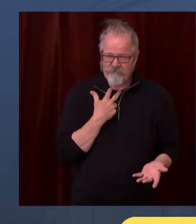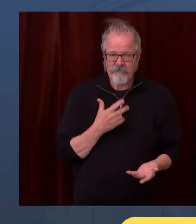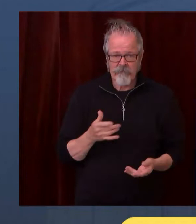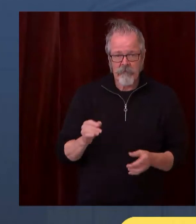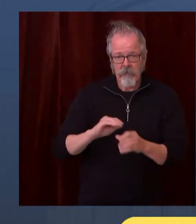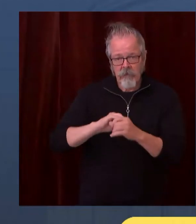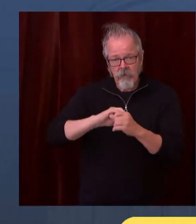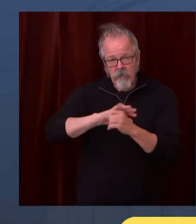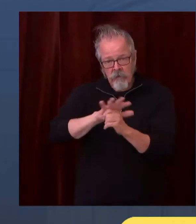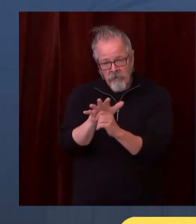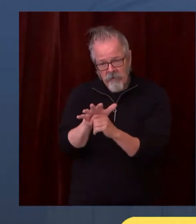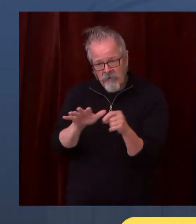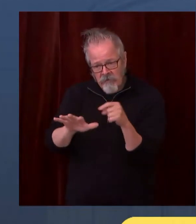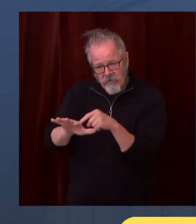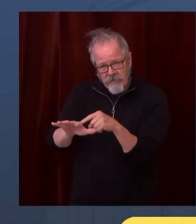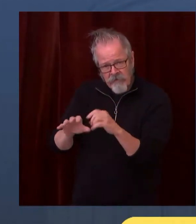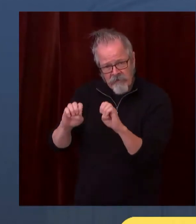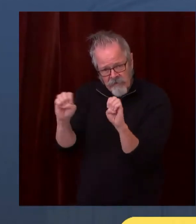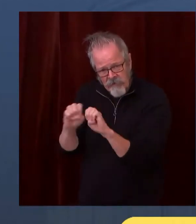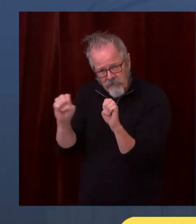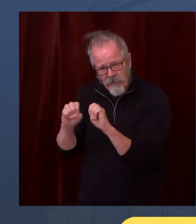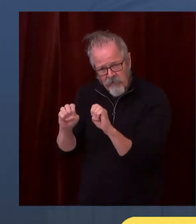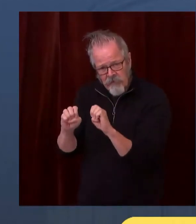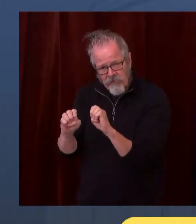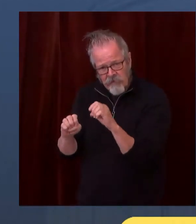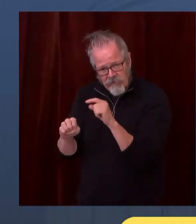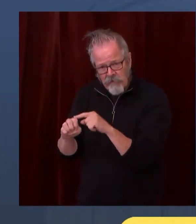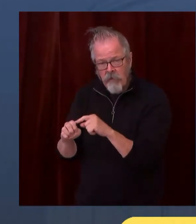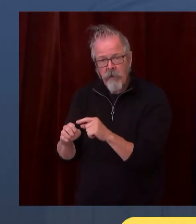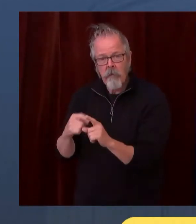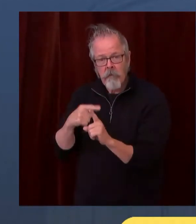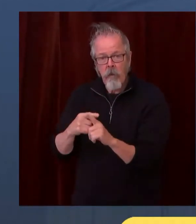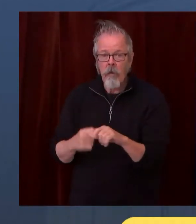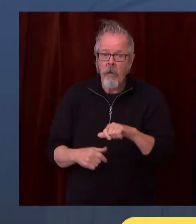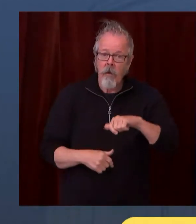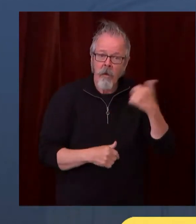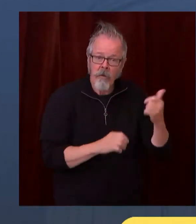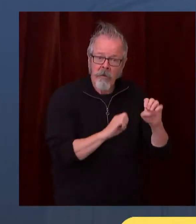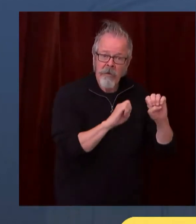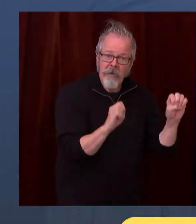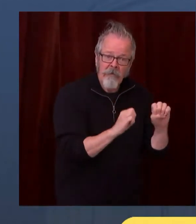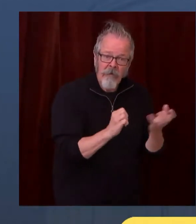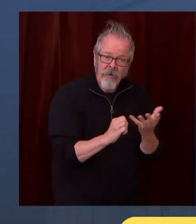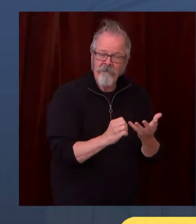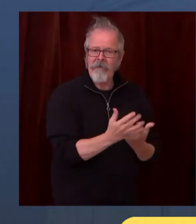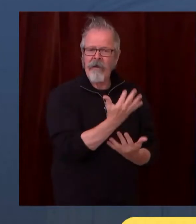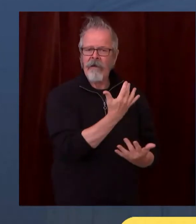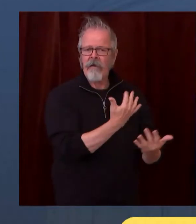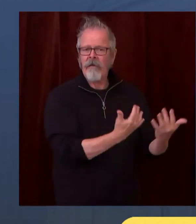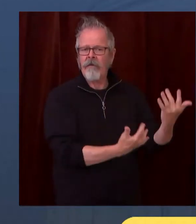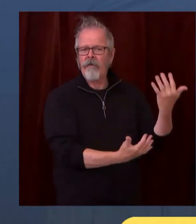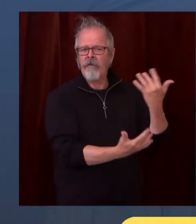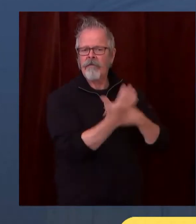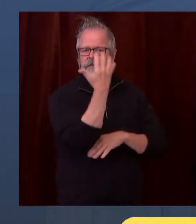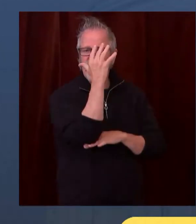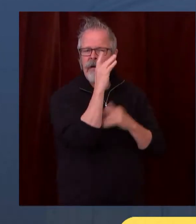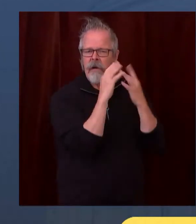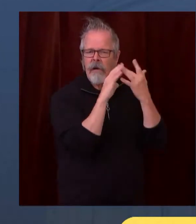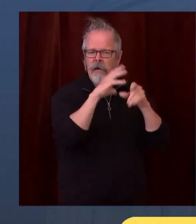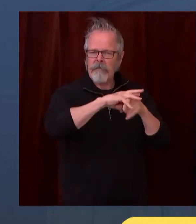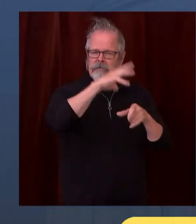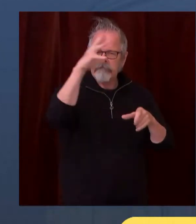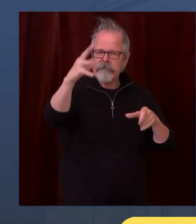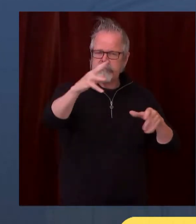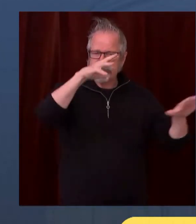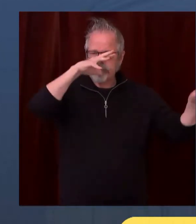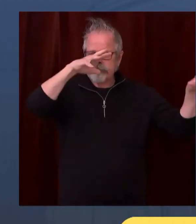so appreciate their willingness to work so hard in difficult and dangerous situations. It has strained our resources